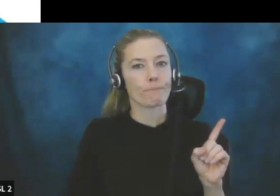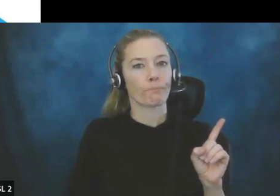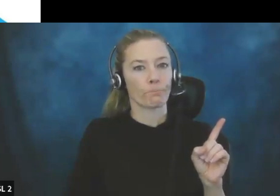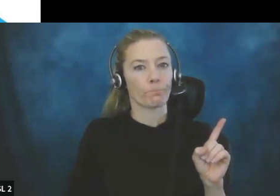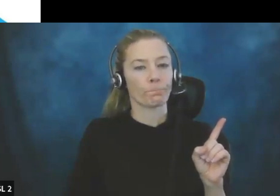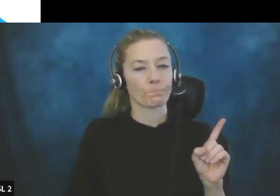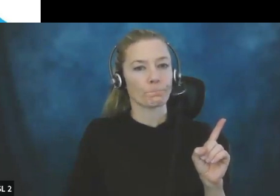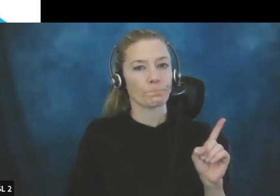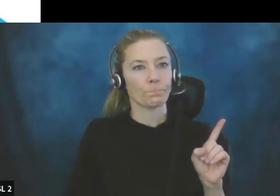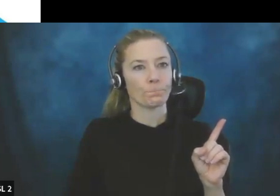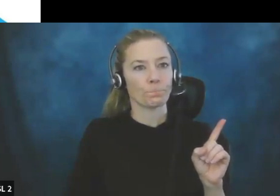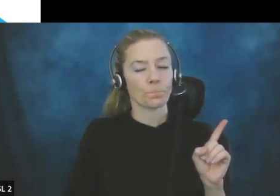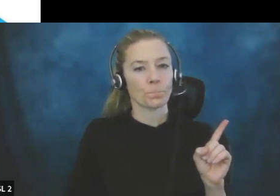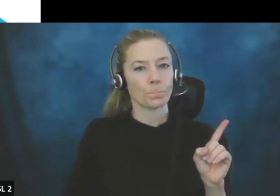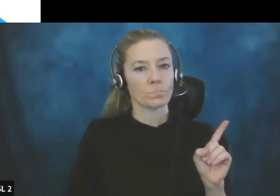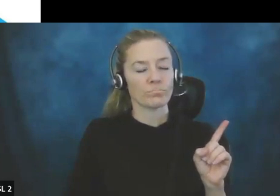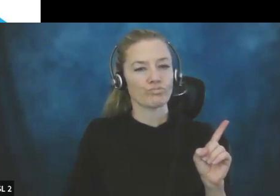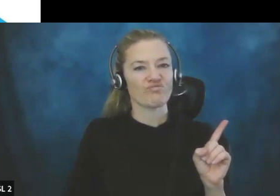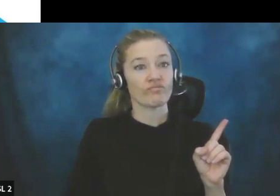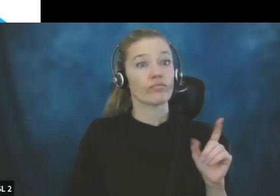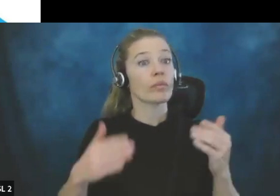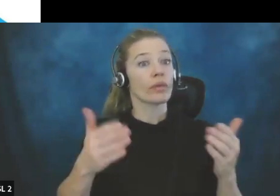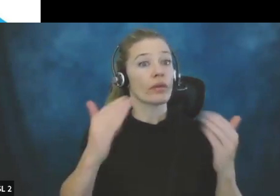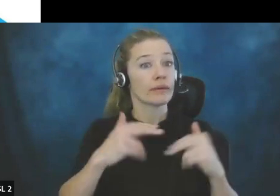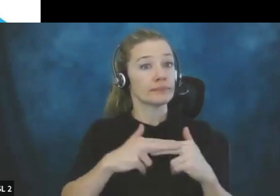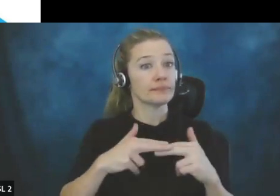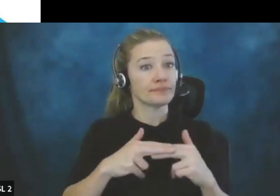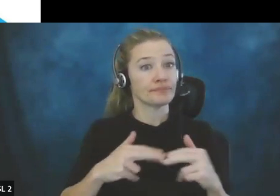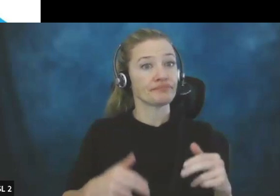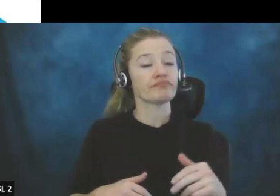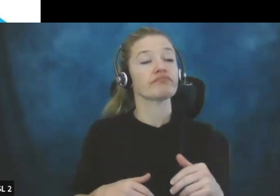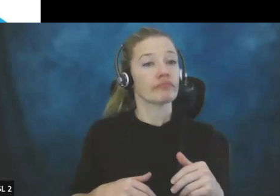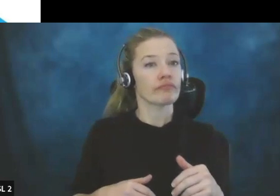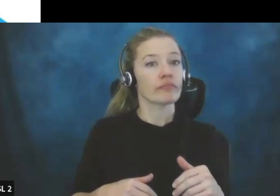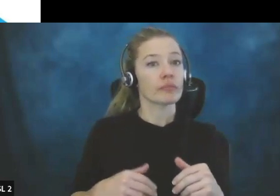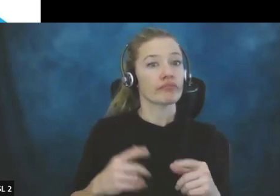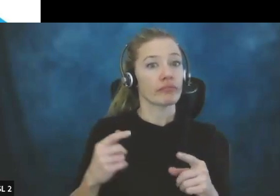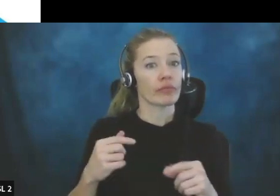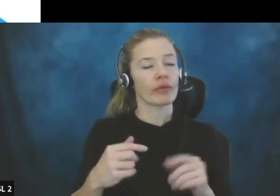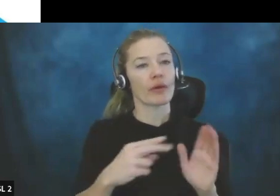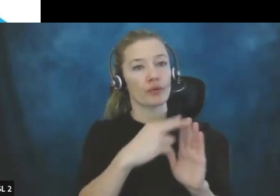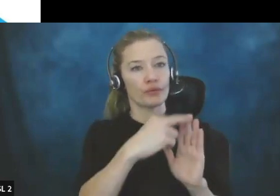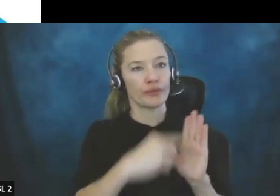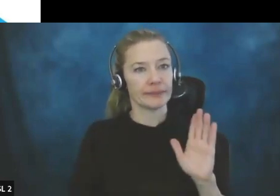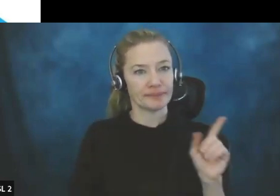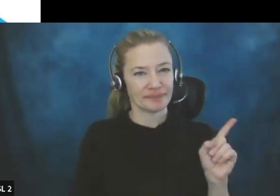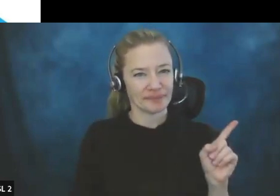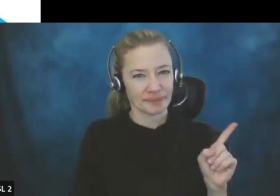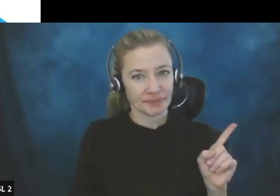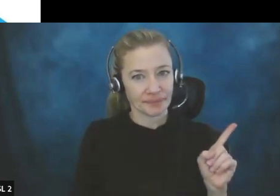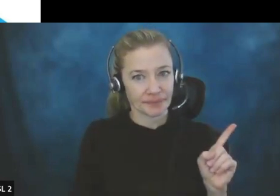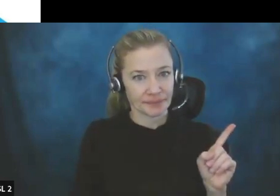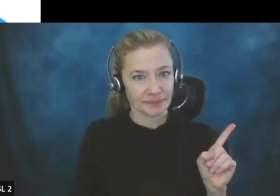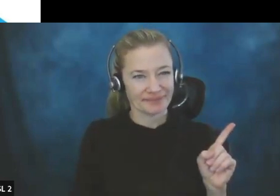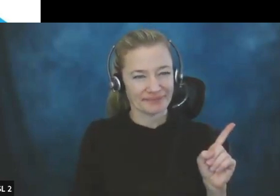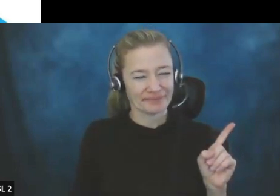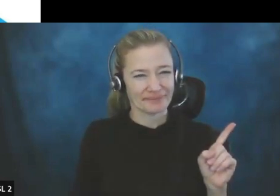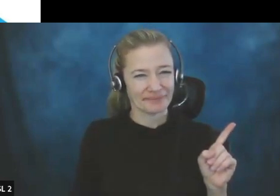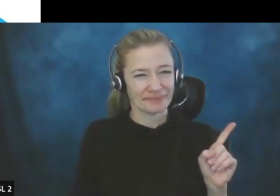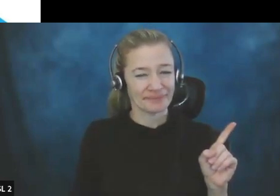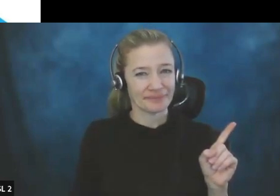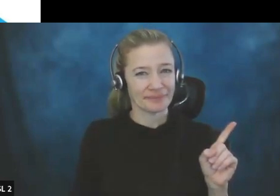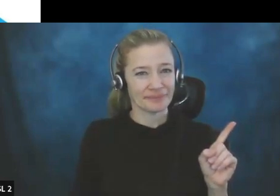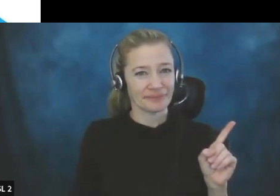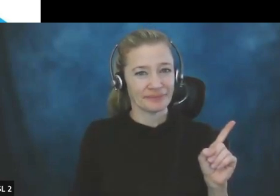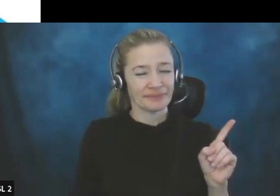contributing, responsible, and equal participants in society. Next slide. Since 1979,